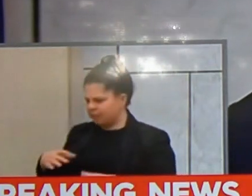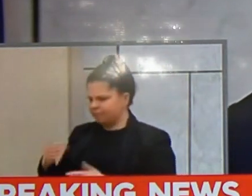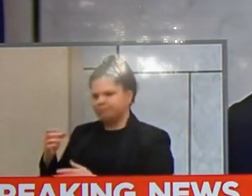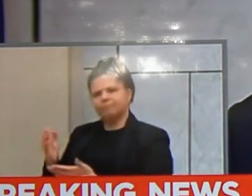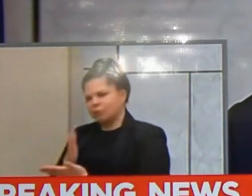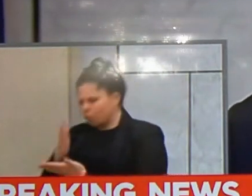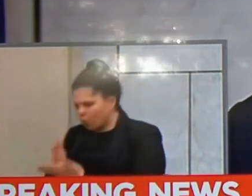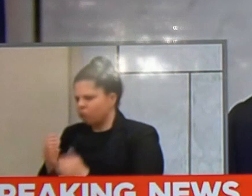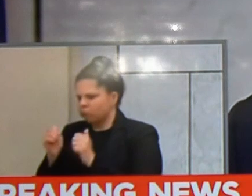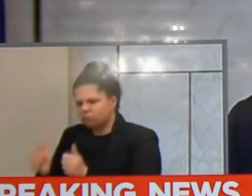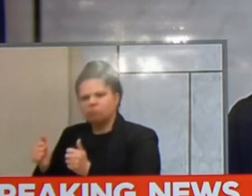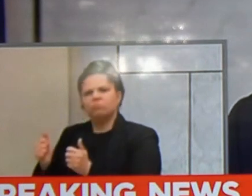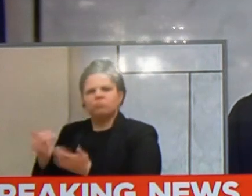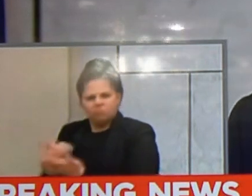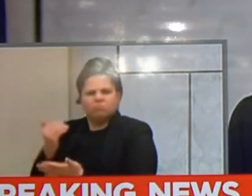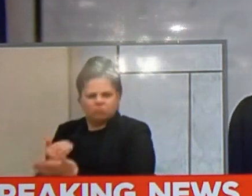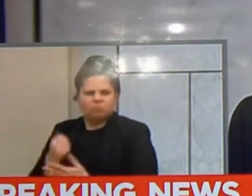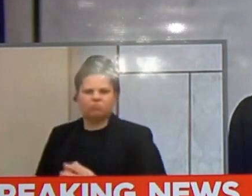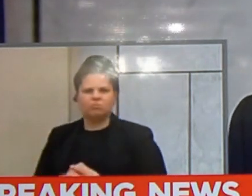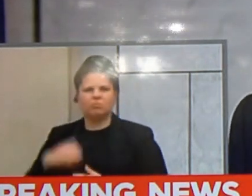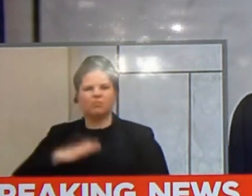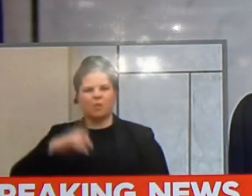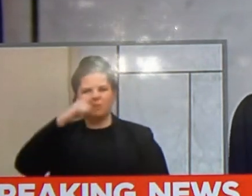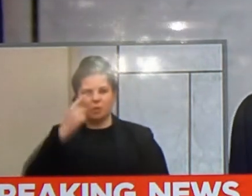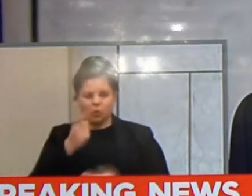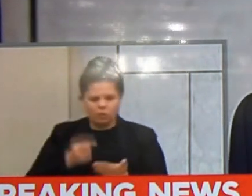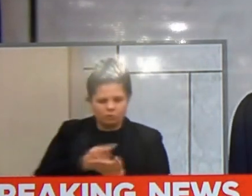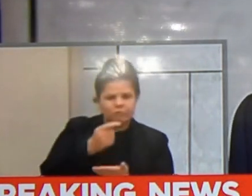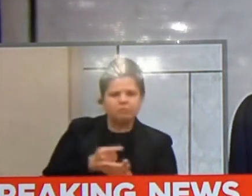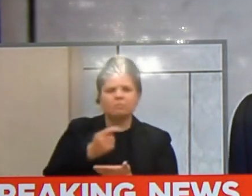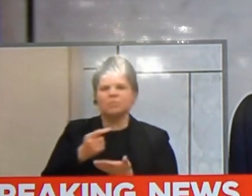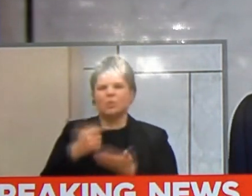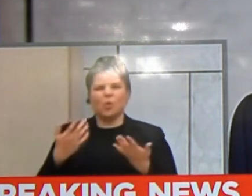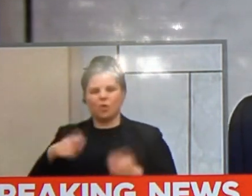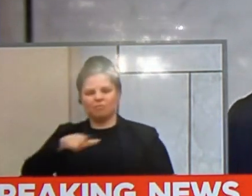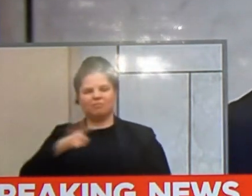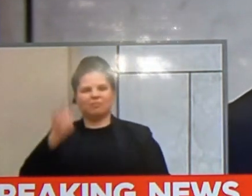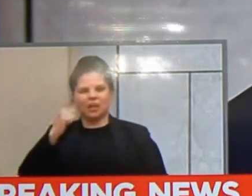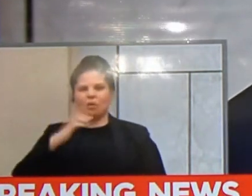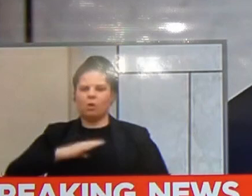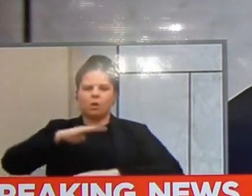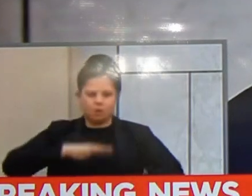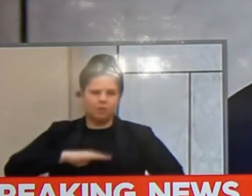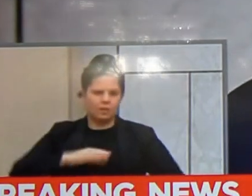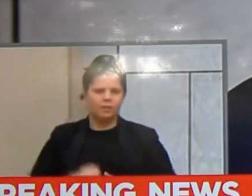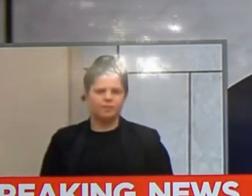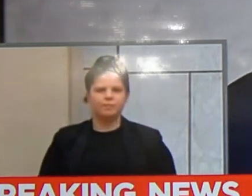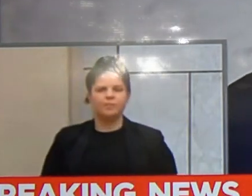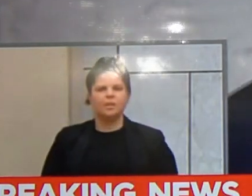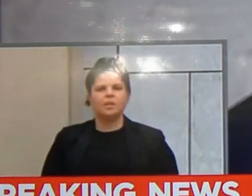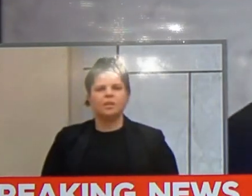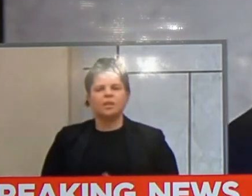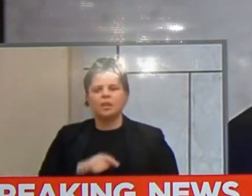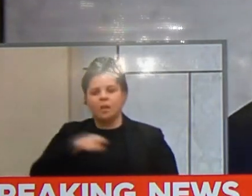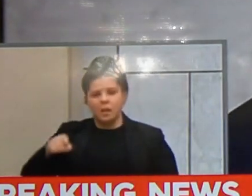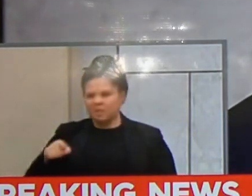tenants and landlords that are affected by these arrangements. What we are seeking to have happen is for the industry to complete